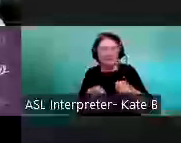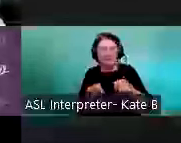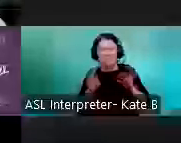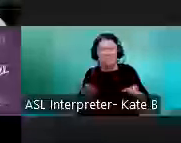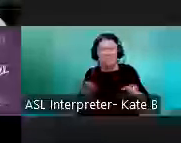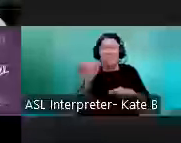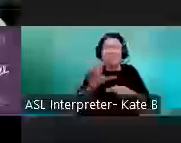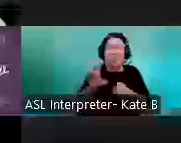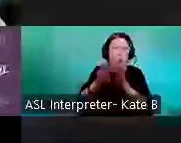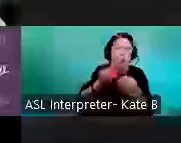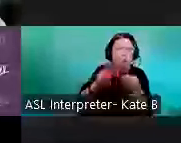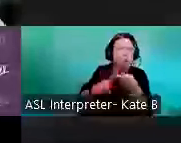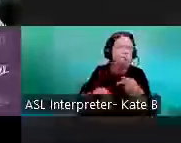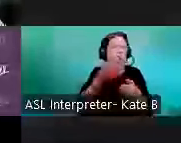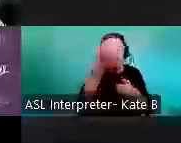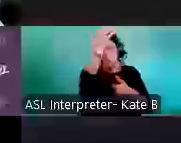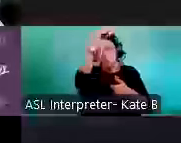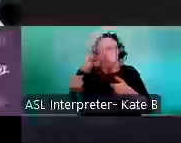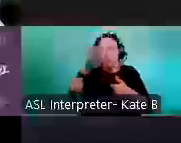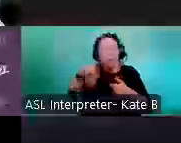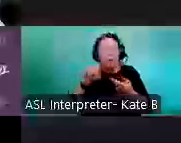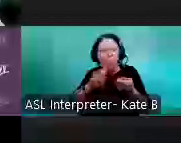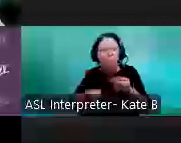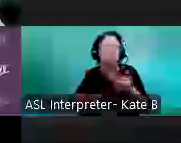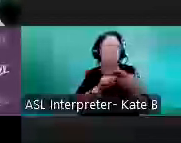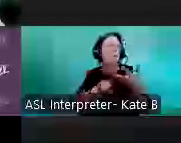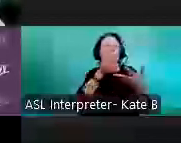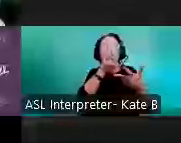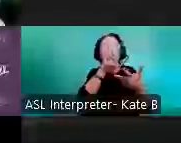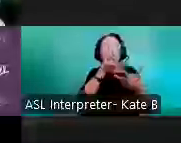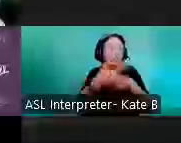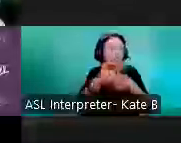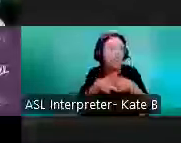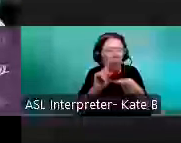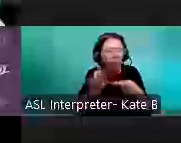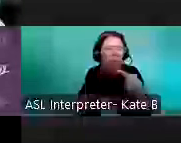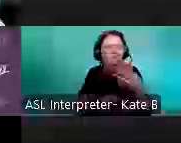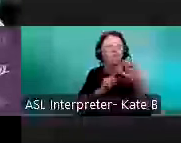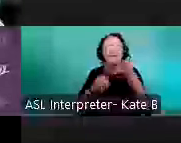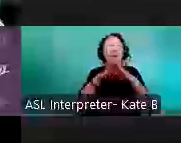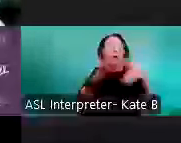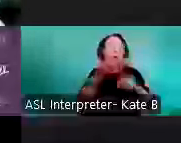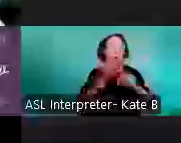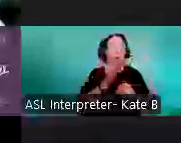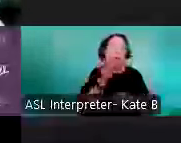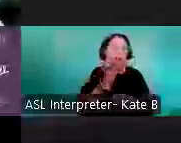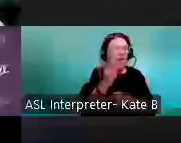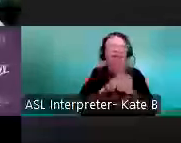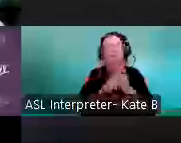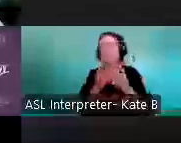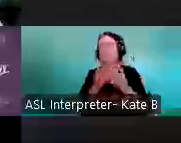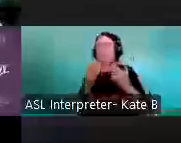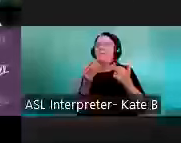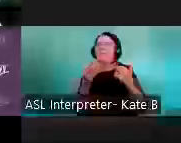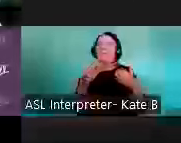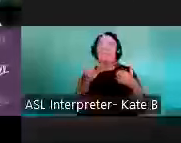your trash pickup, your water, what kind of affordable housing is going up, if you have